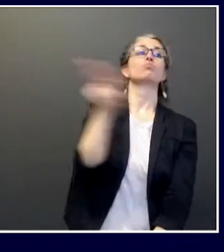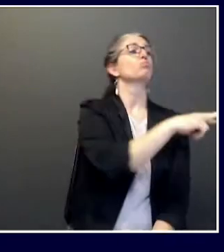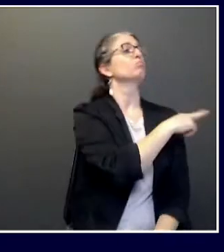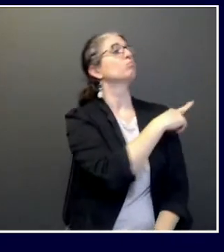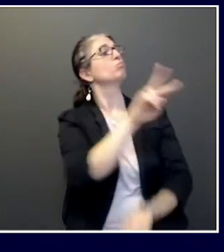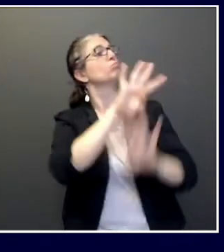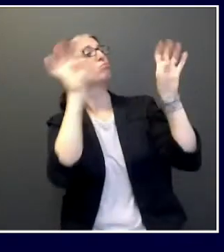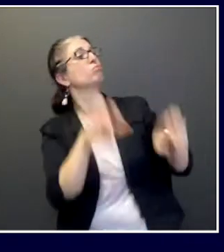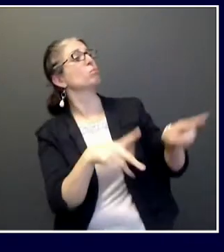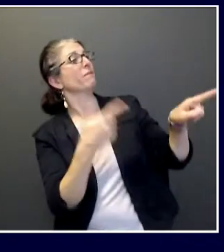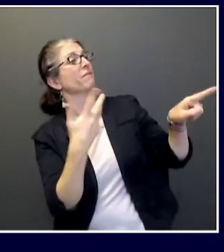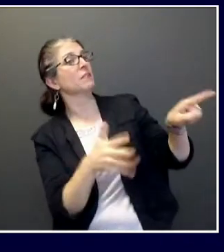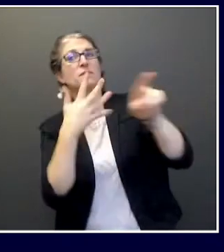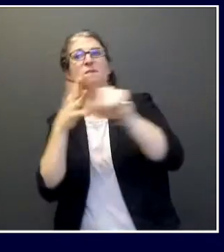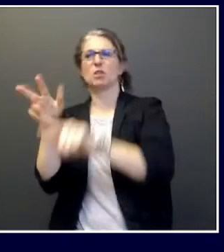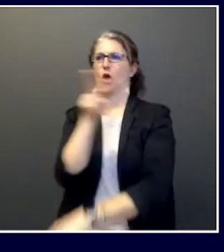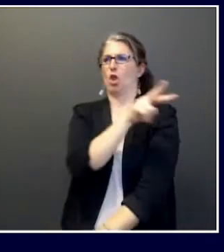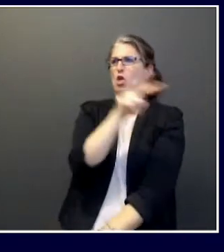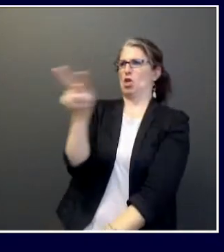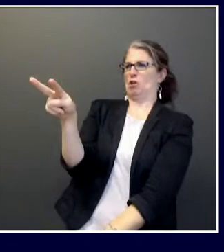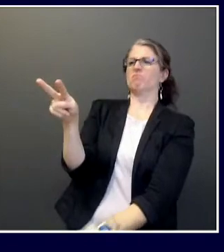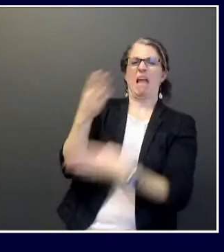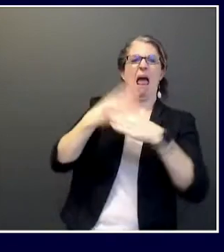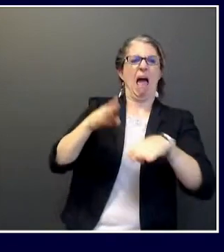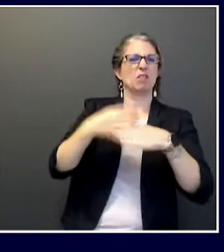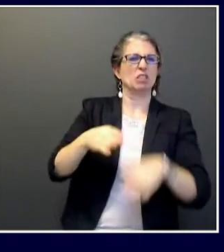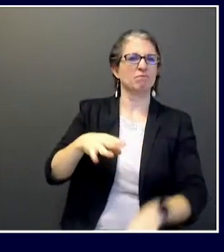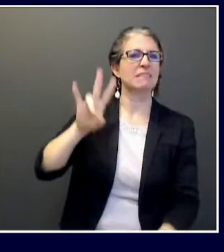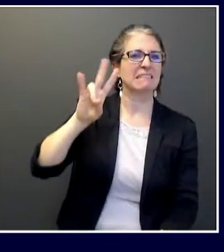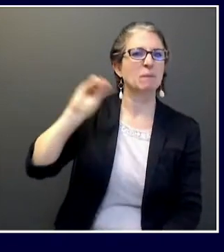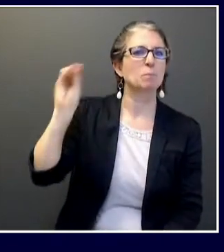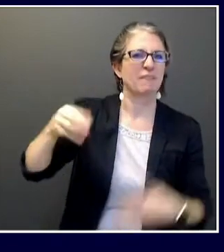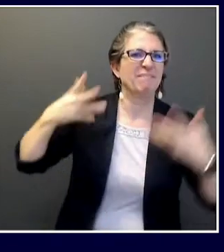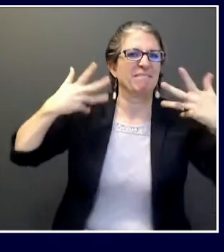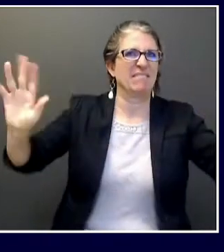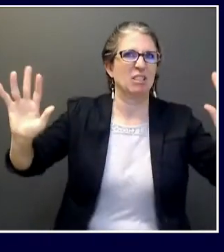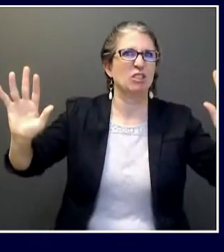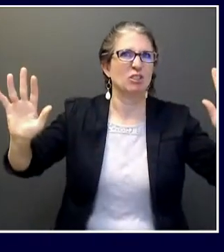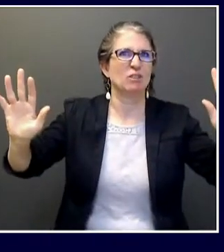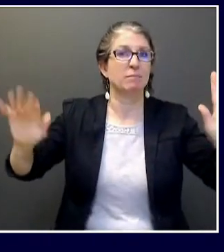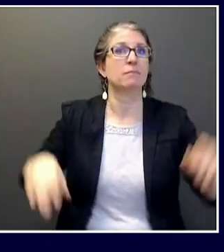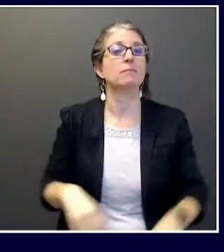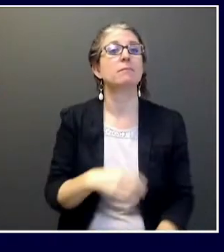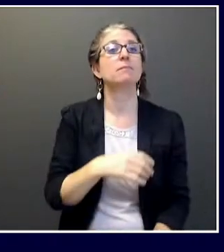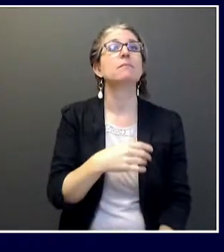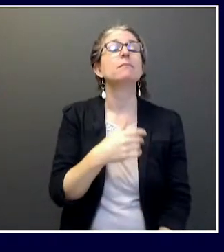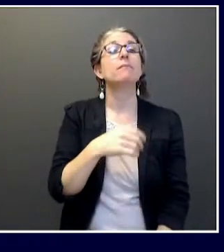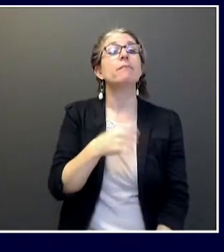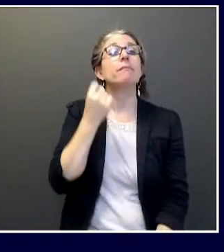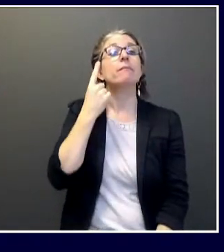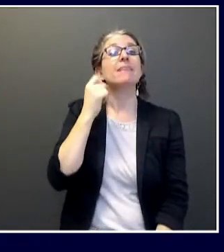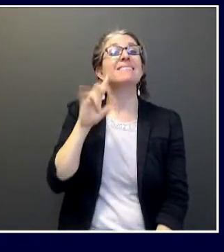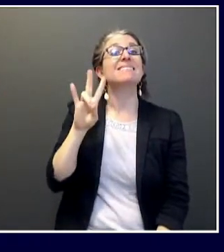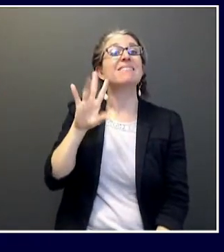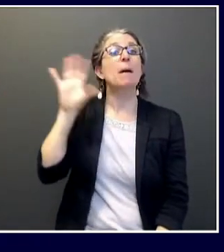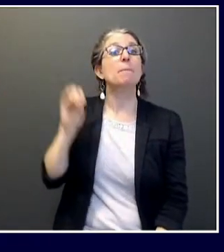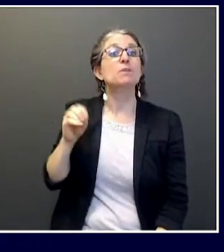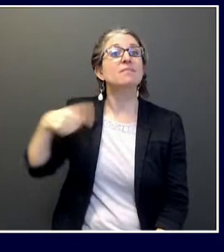about 75.5% of every single person in Maine has had at least 1 dose.